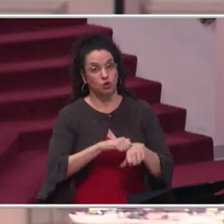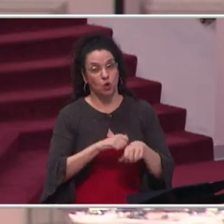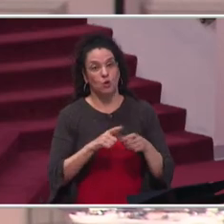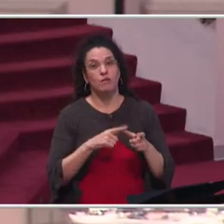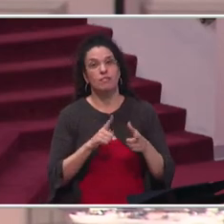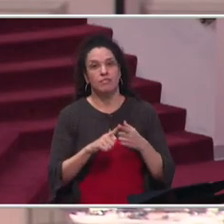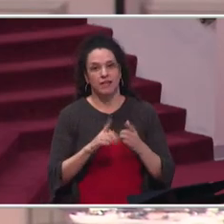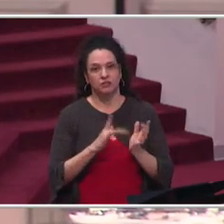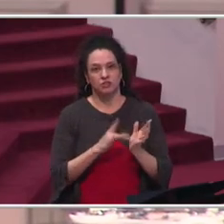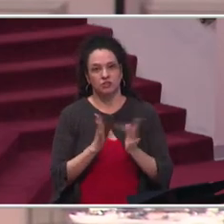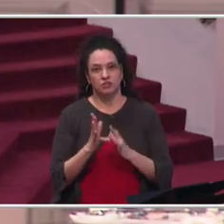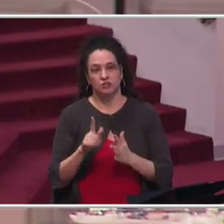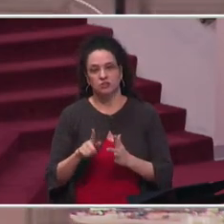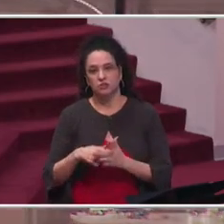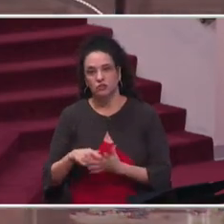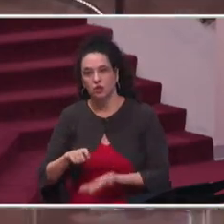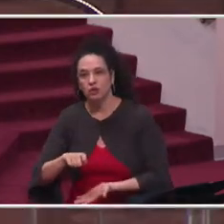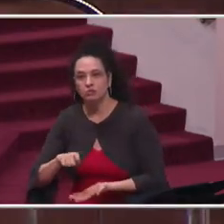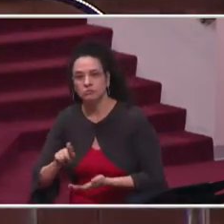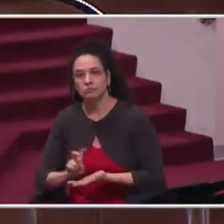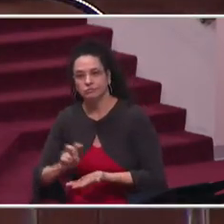down and started writing on the ground.